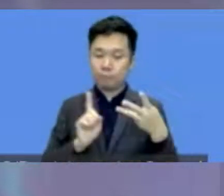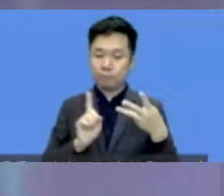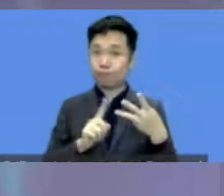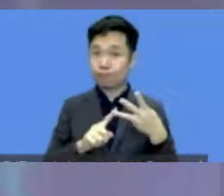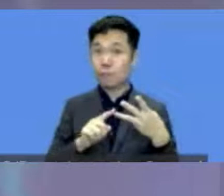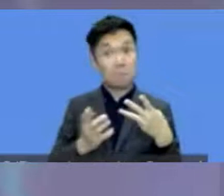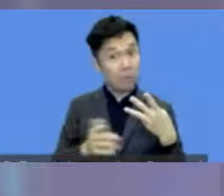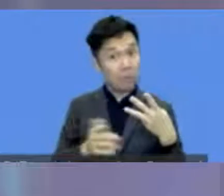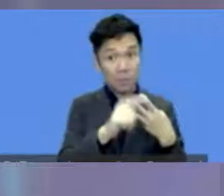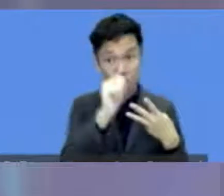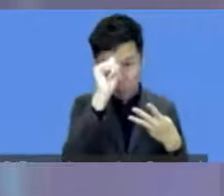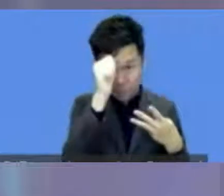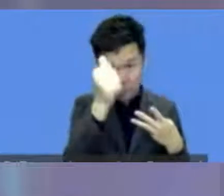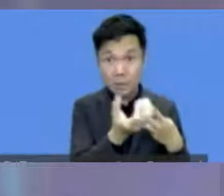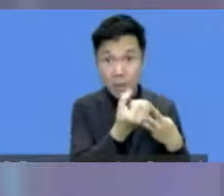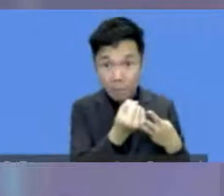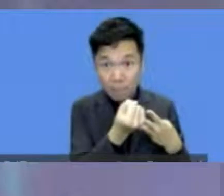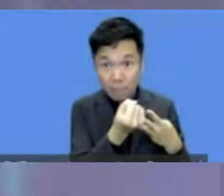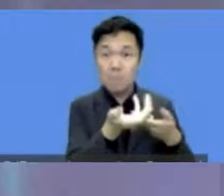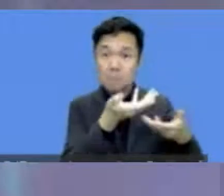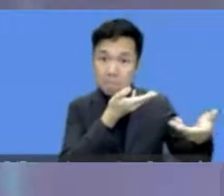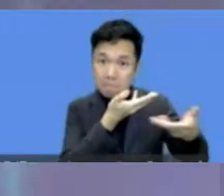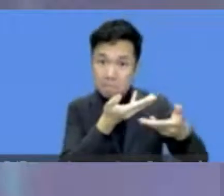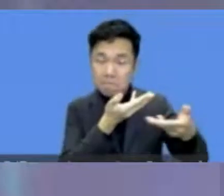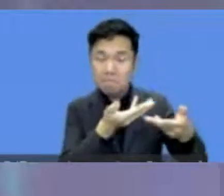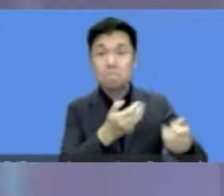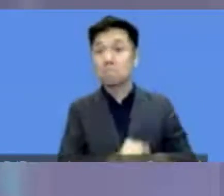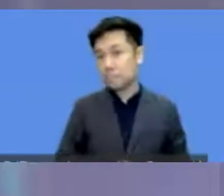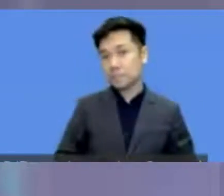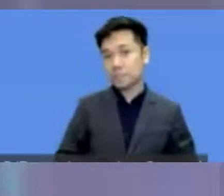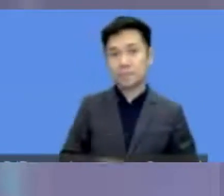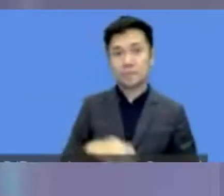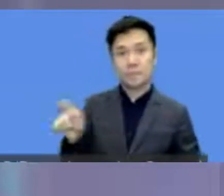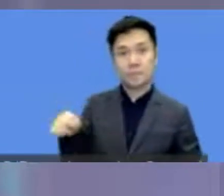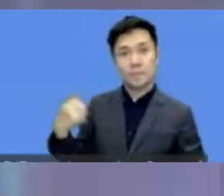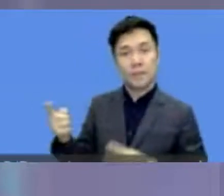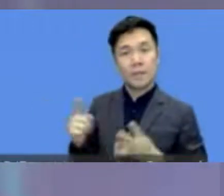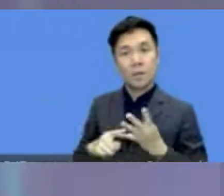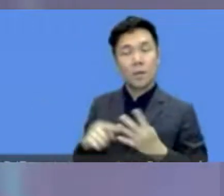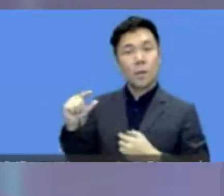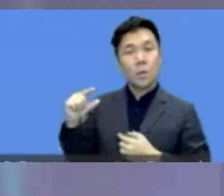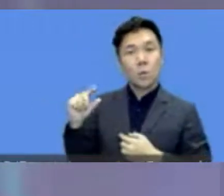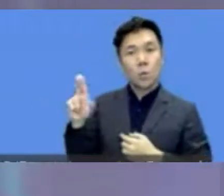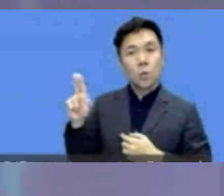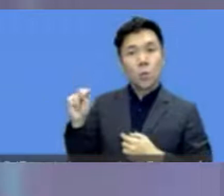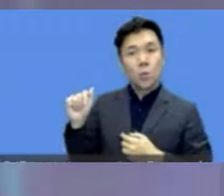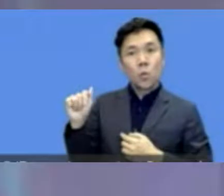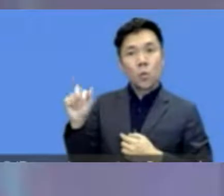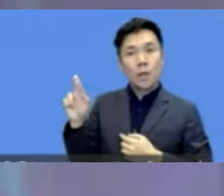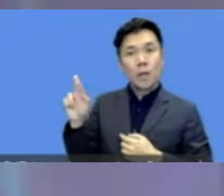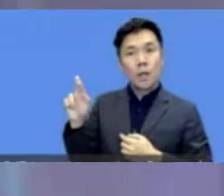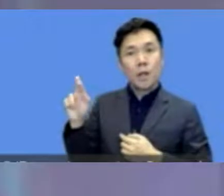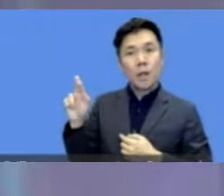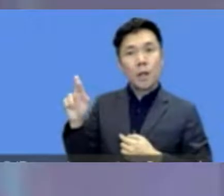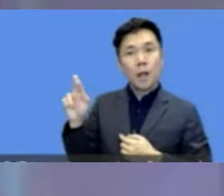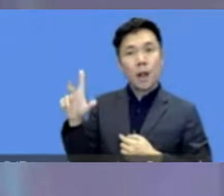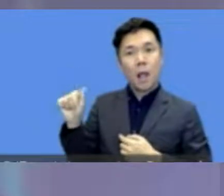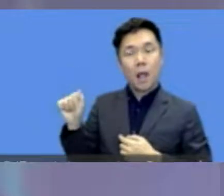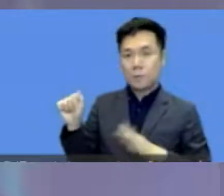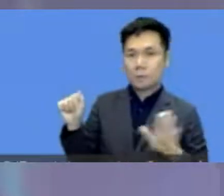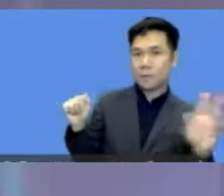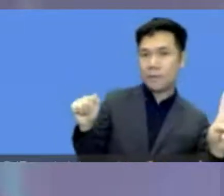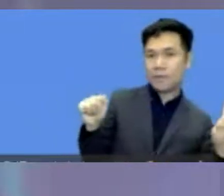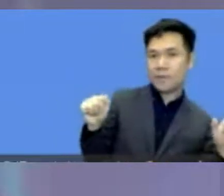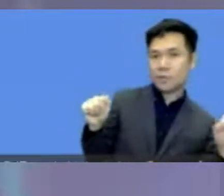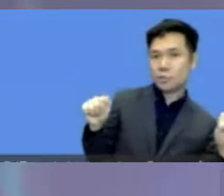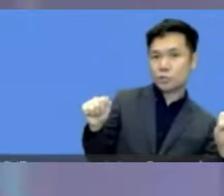in our session. Gunilla, please, your question. Okay. Bhaskar, sorry. Yeah, my question to